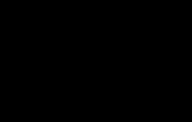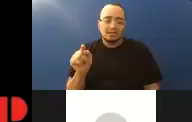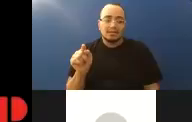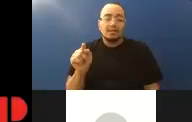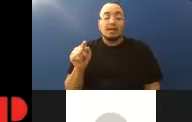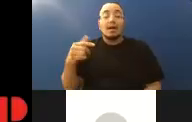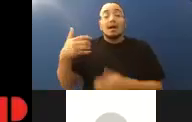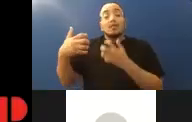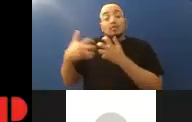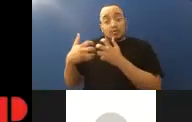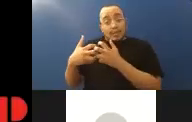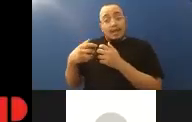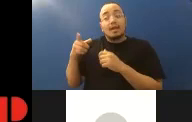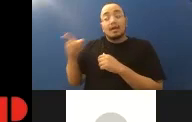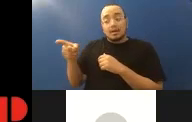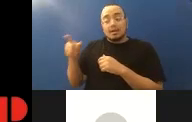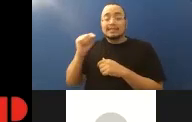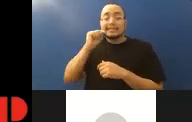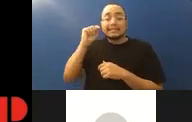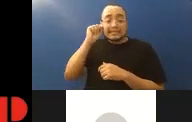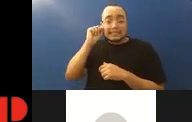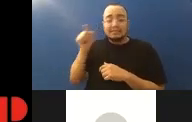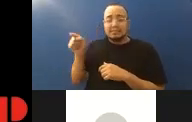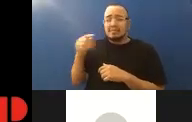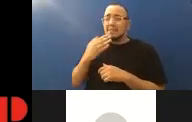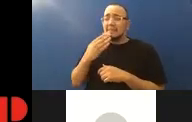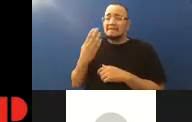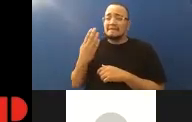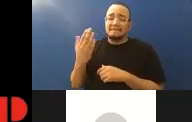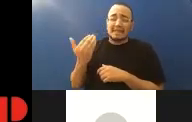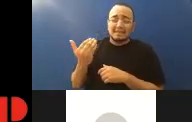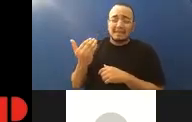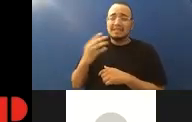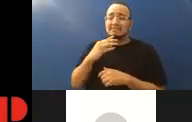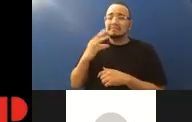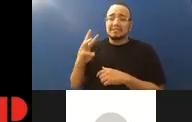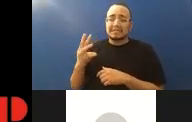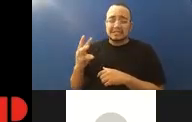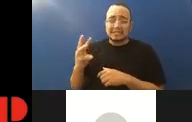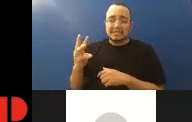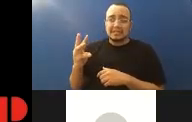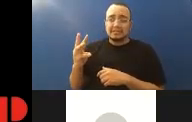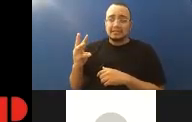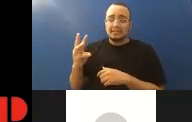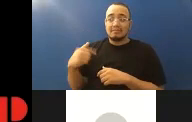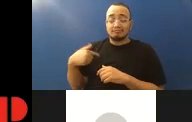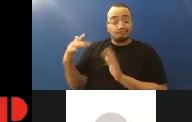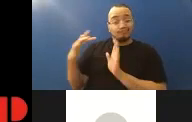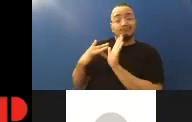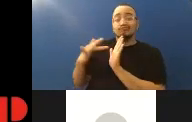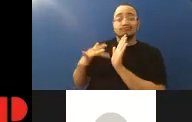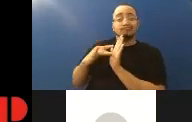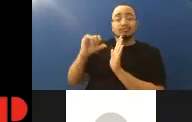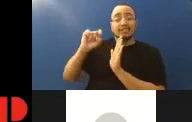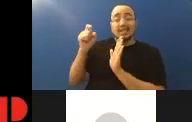at that point was a teenager. He was 15 or 16 years old, and I was being